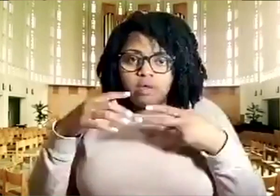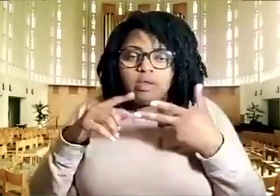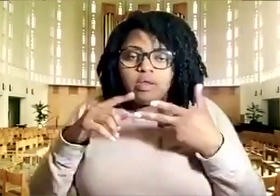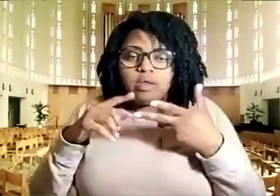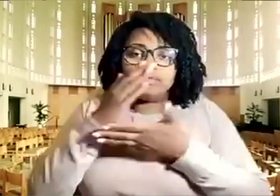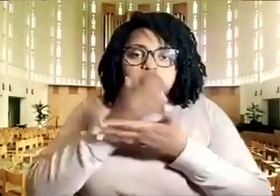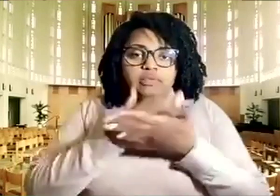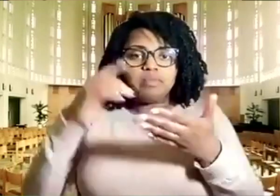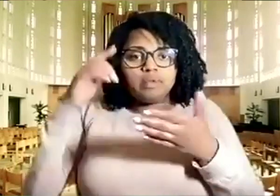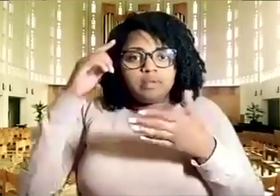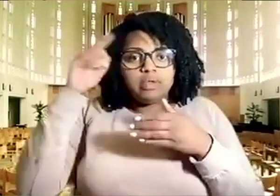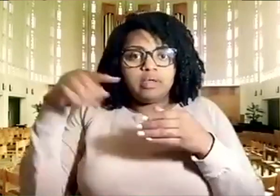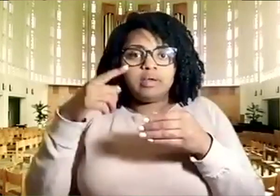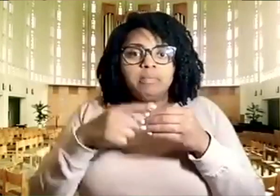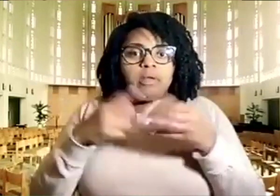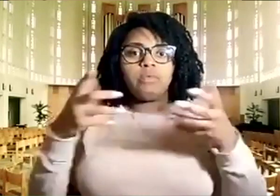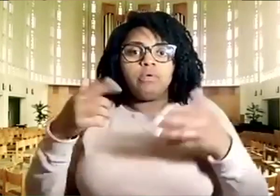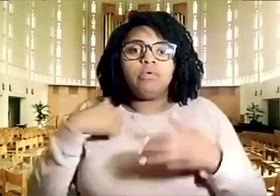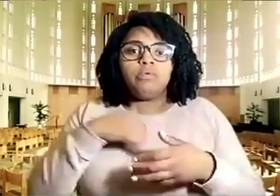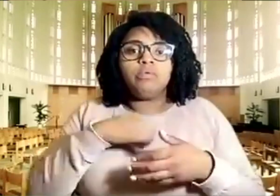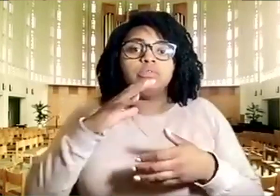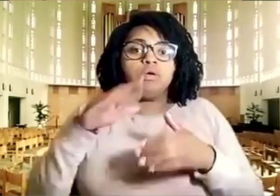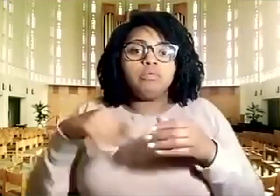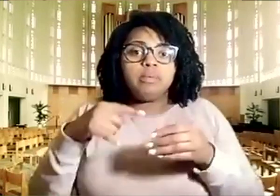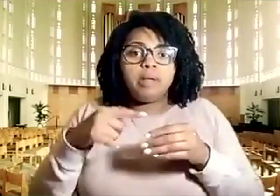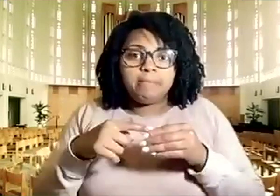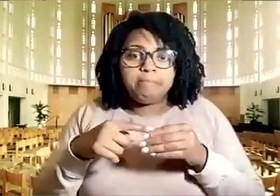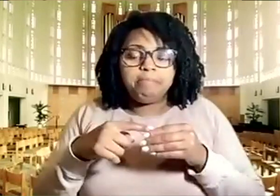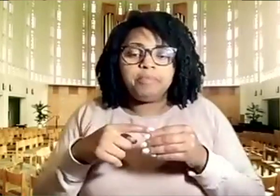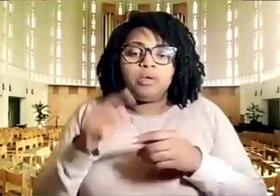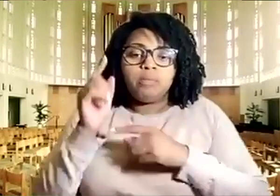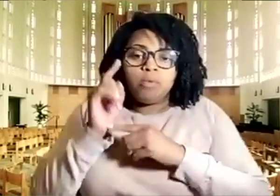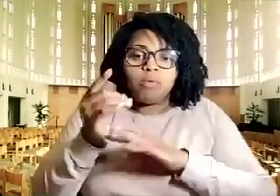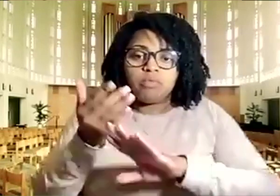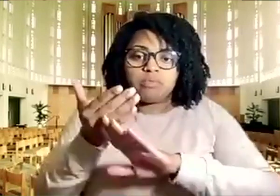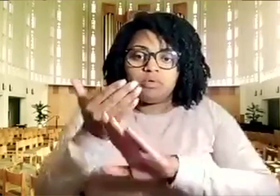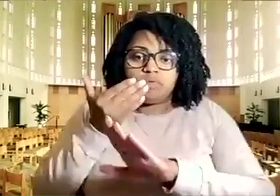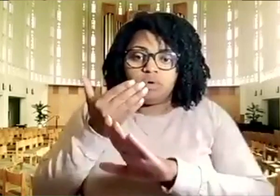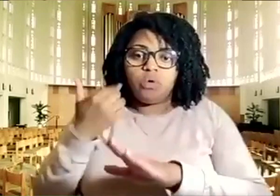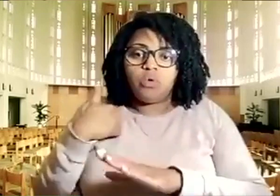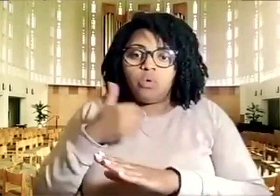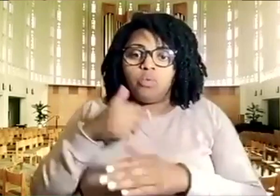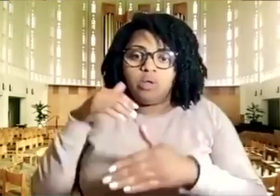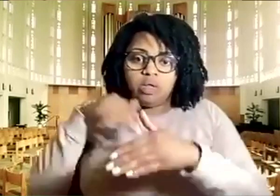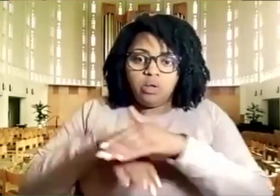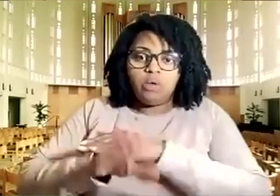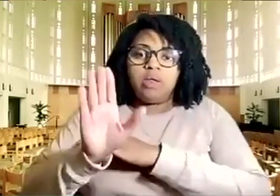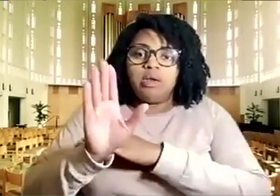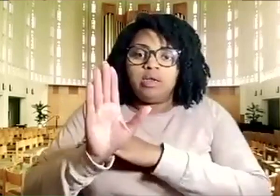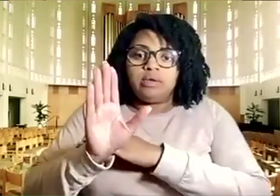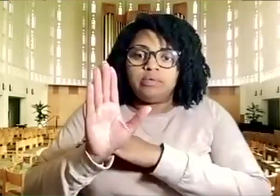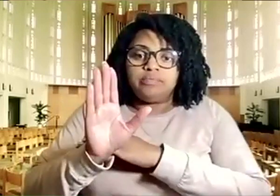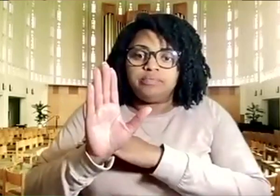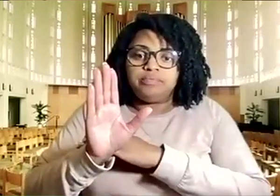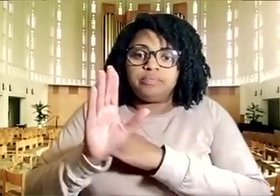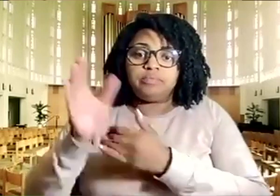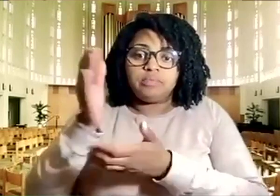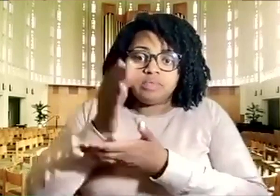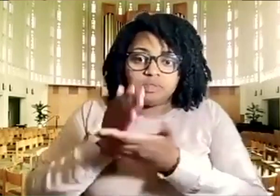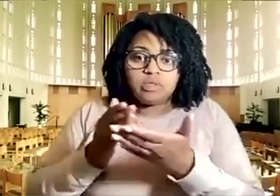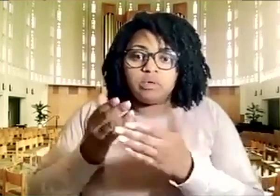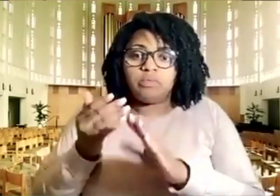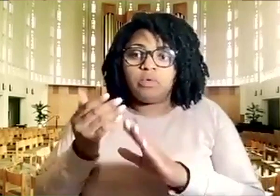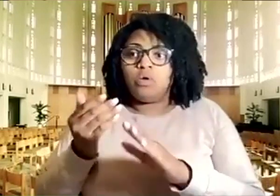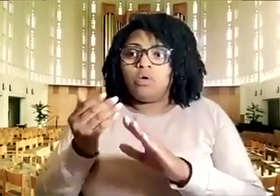thinking about what we talked about moments before we came in. Some of us are preoccupied